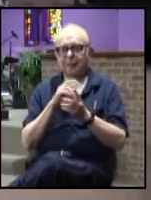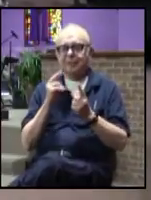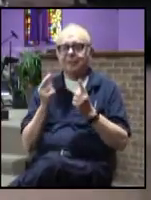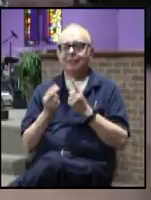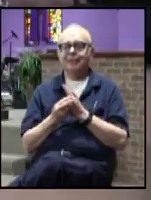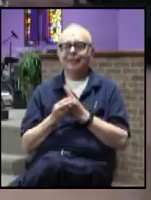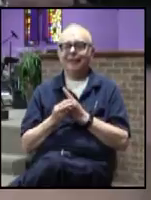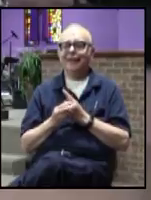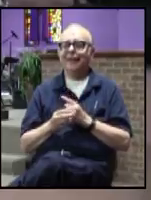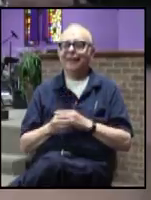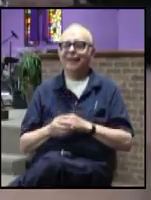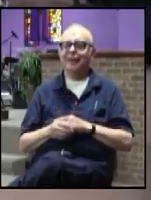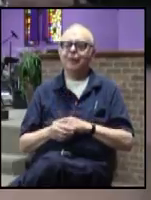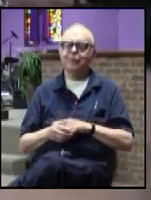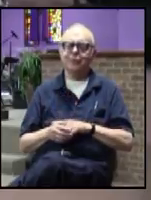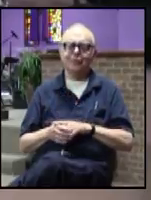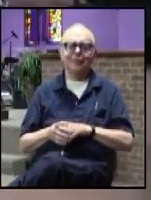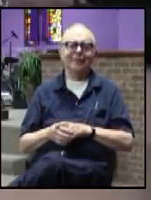perspective on something.